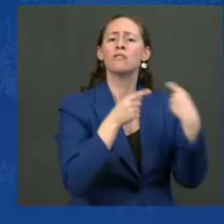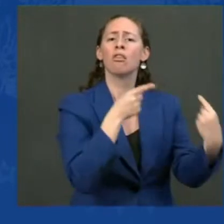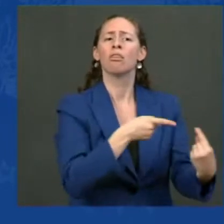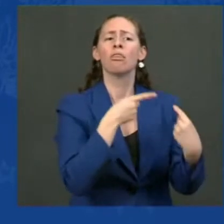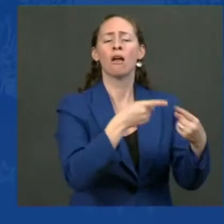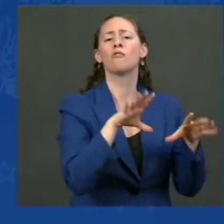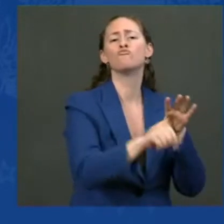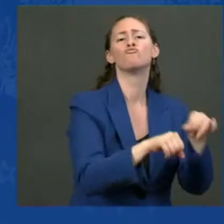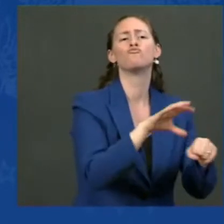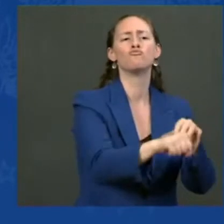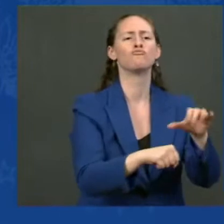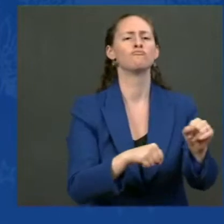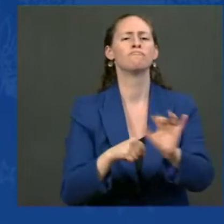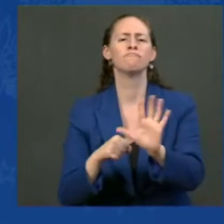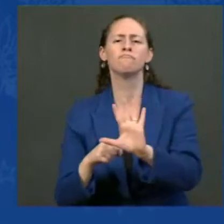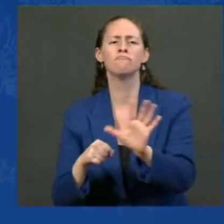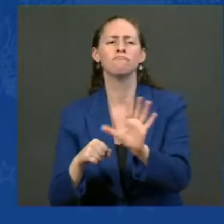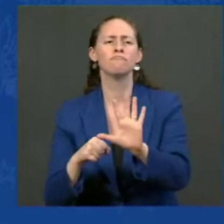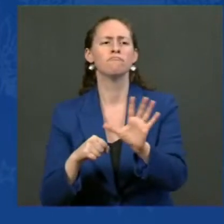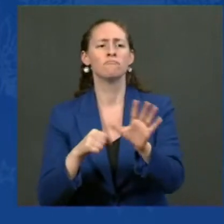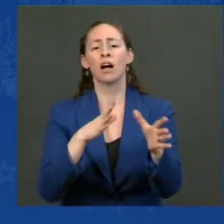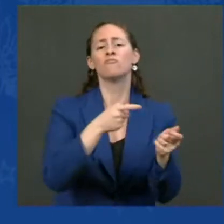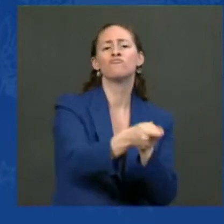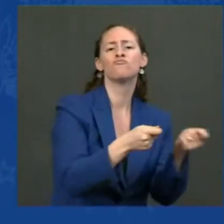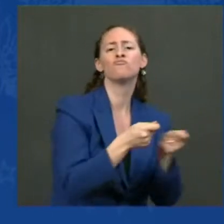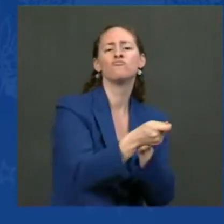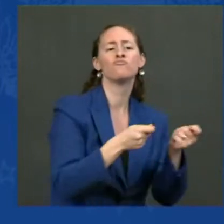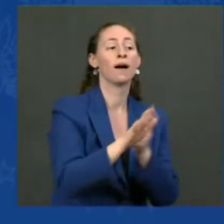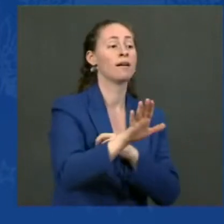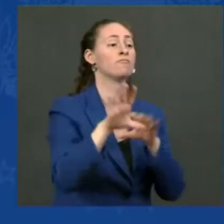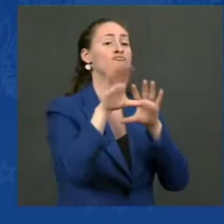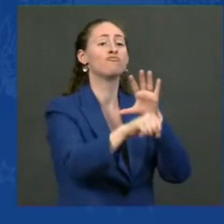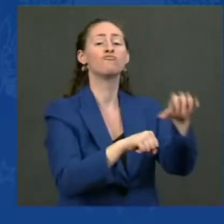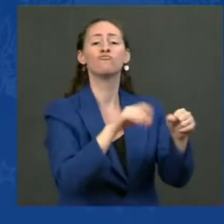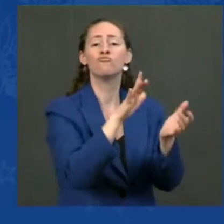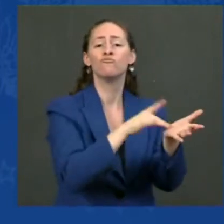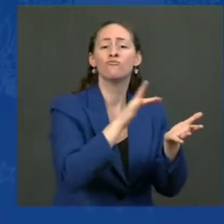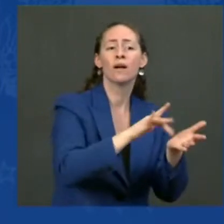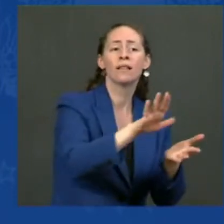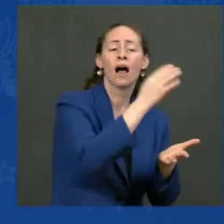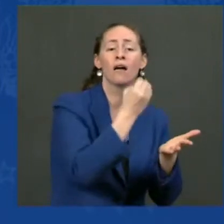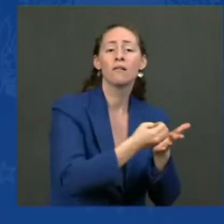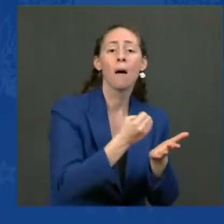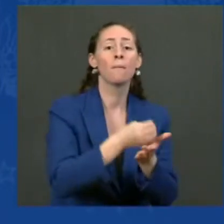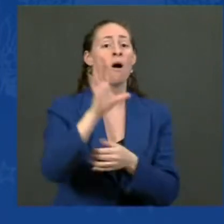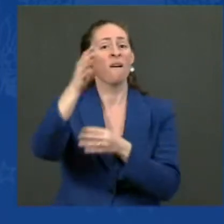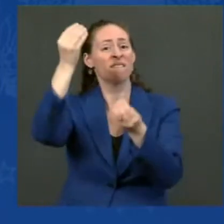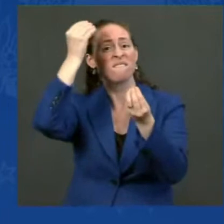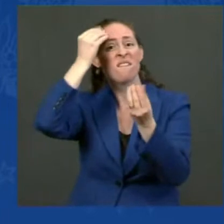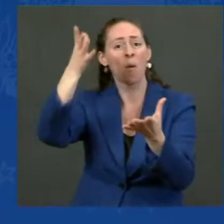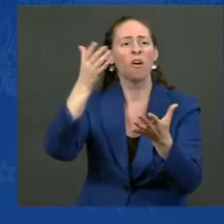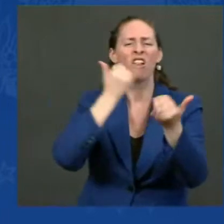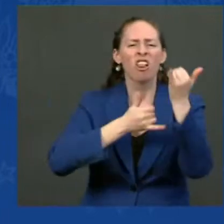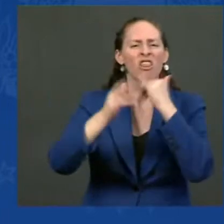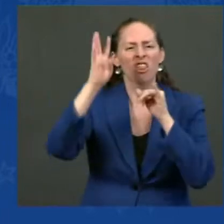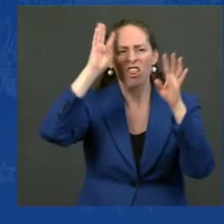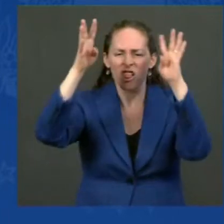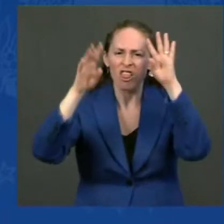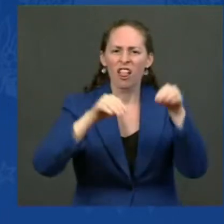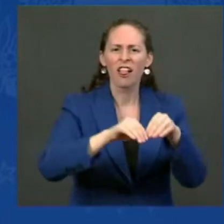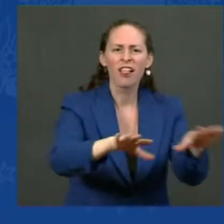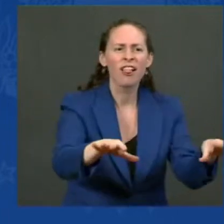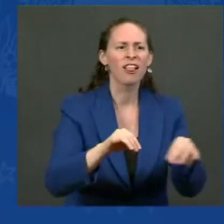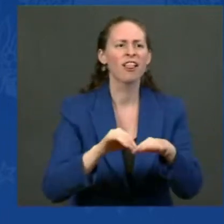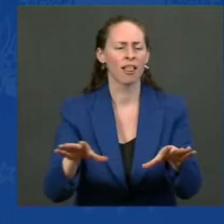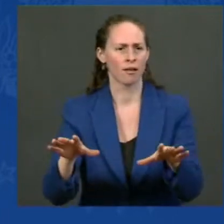economic coercion, technical exploitation, or disinformation. But we're not seeking, say it again, we are